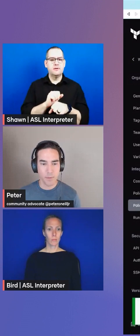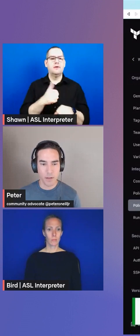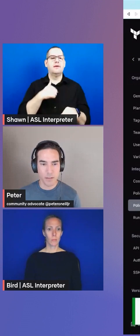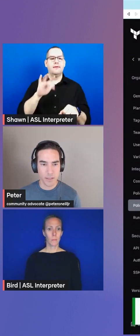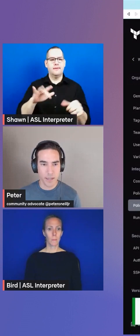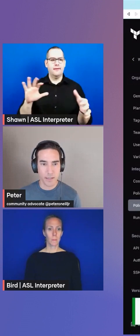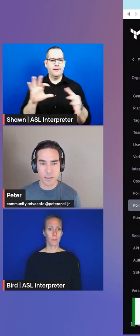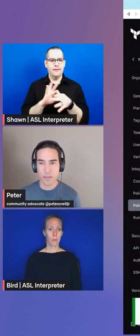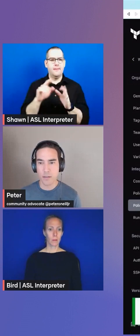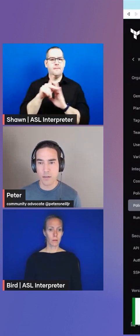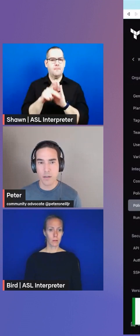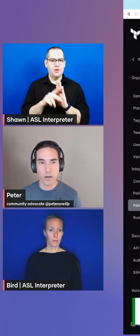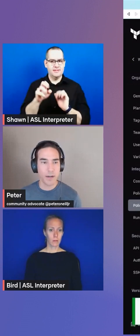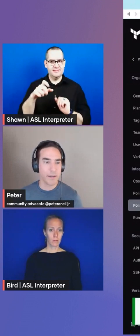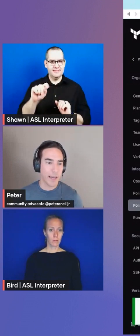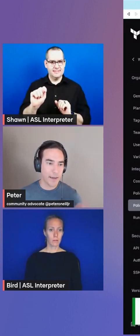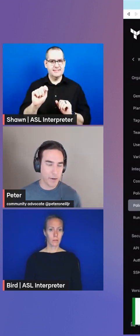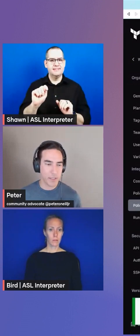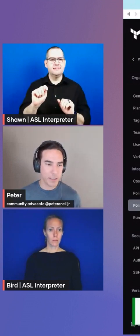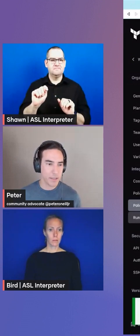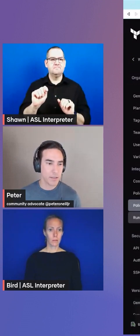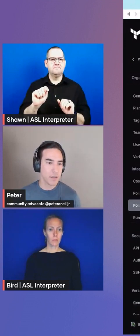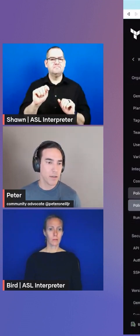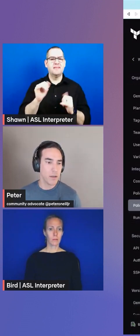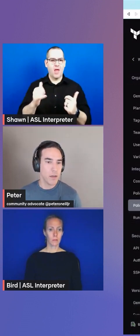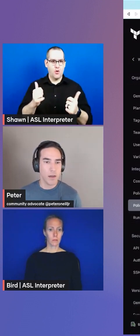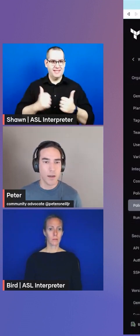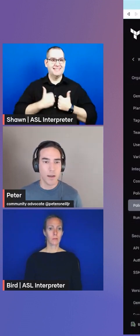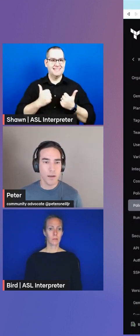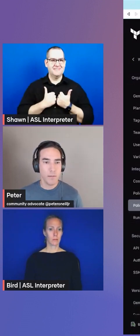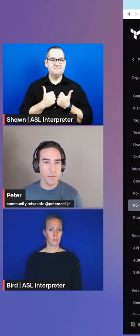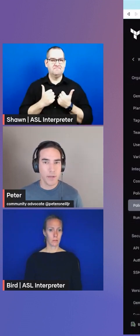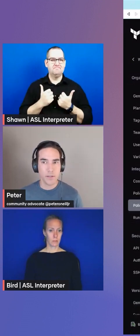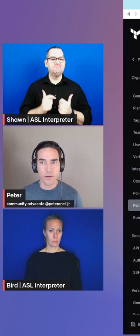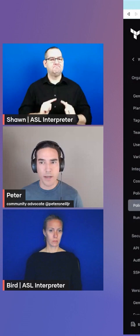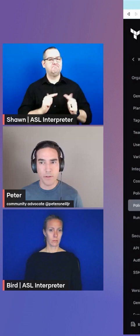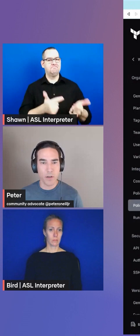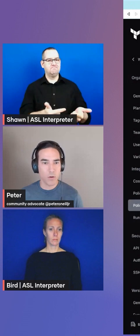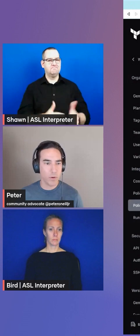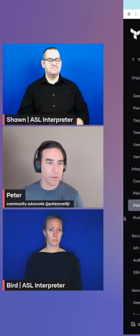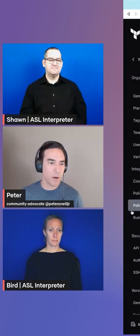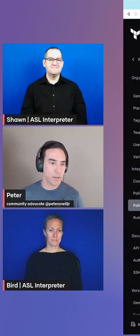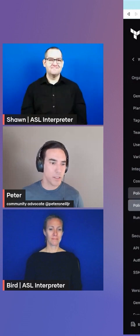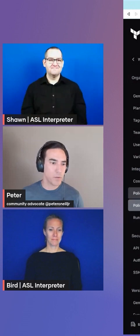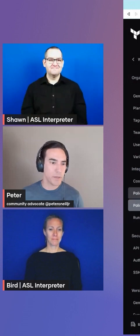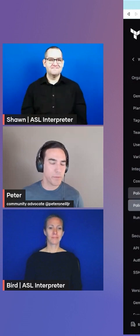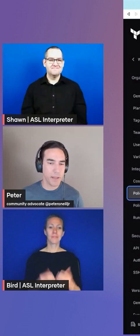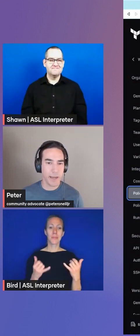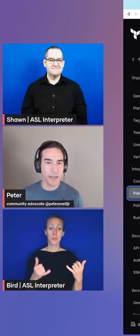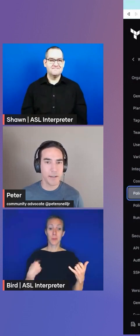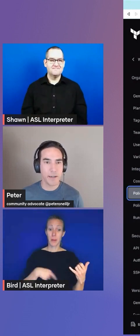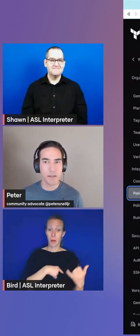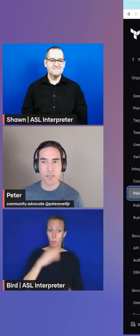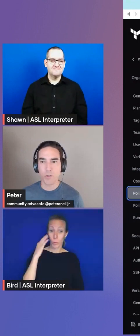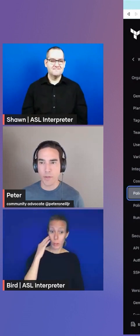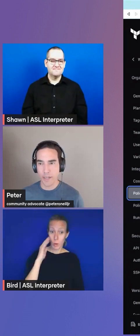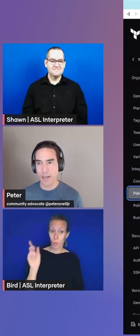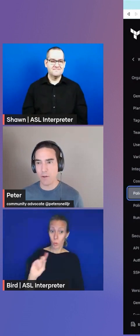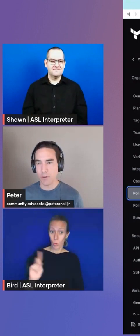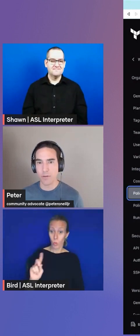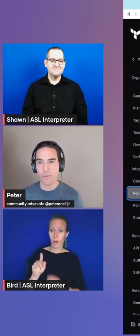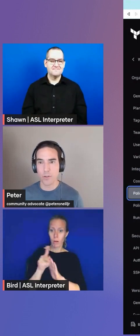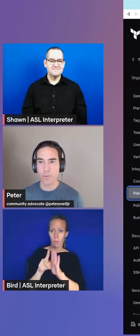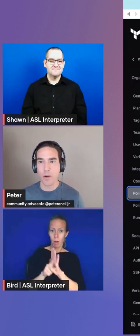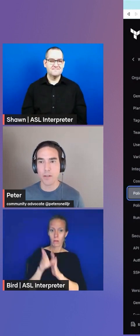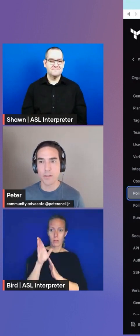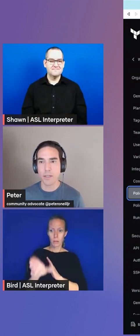connect policy set. All right, that now exists. And so now we know where our policies will be applied. Now let's create